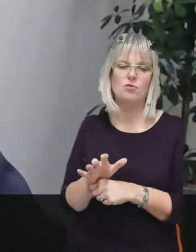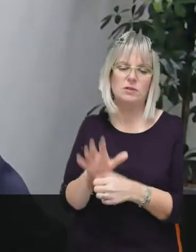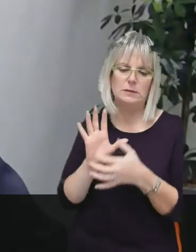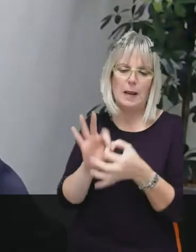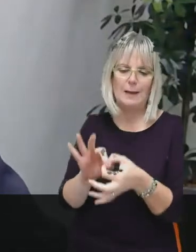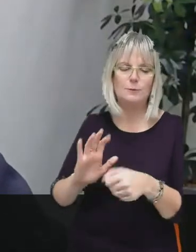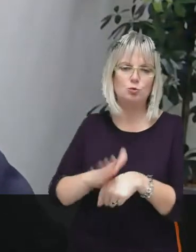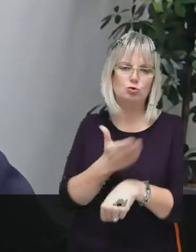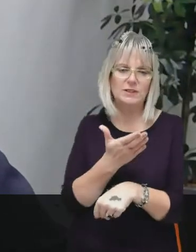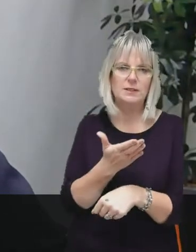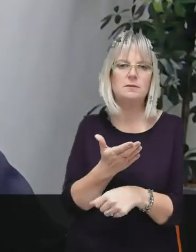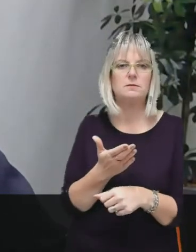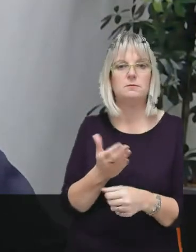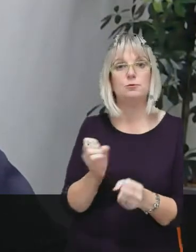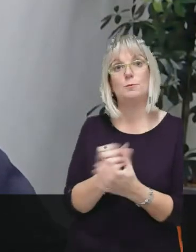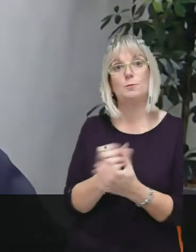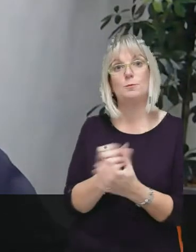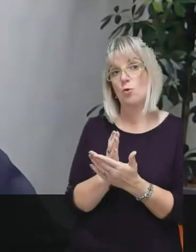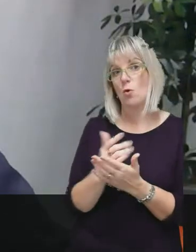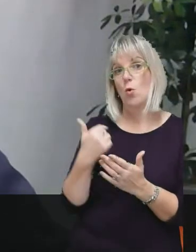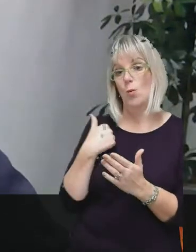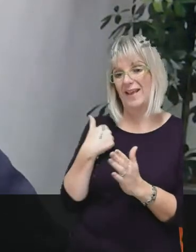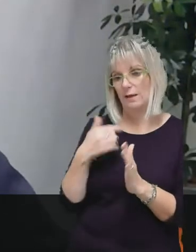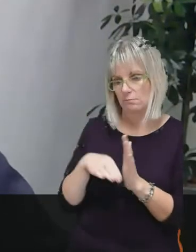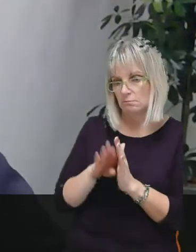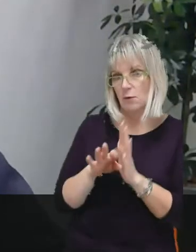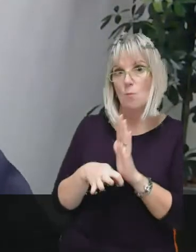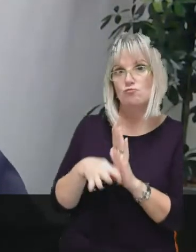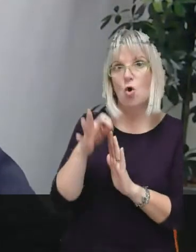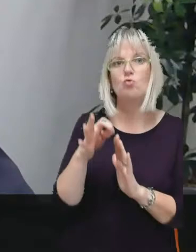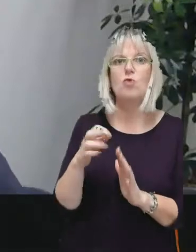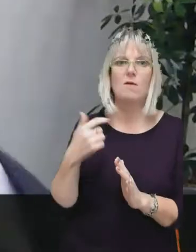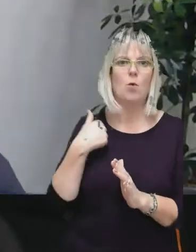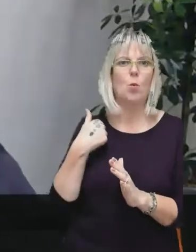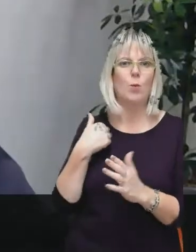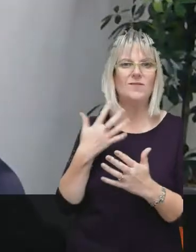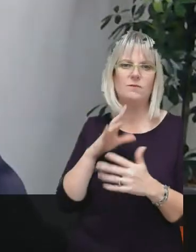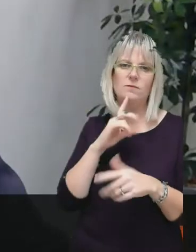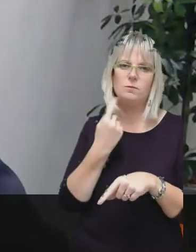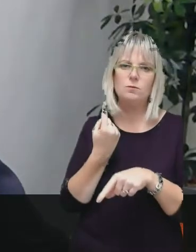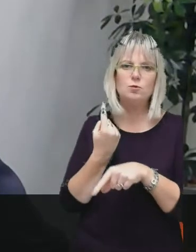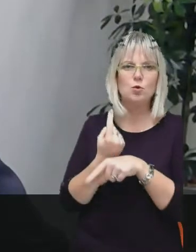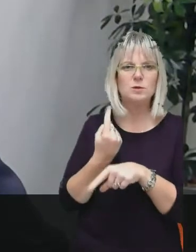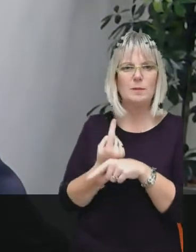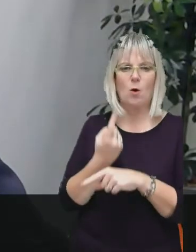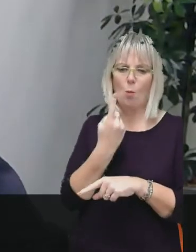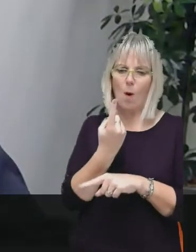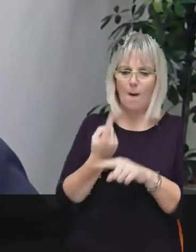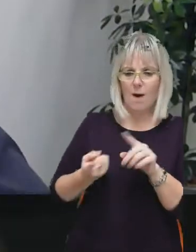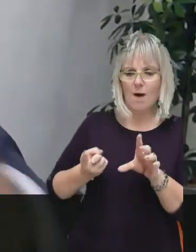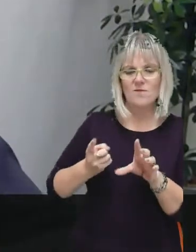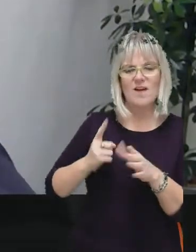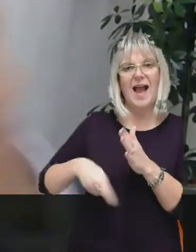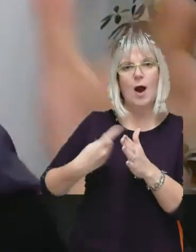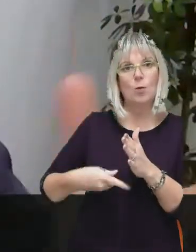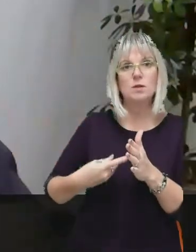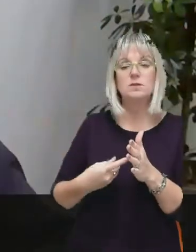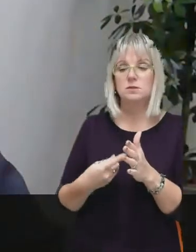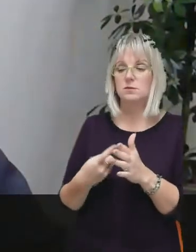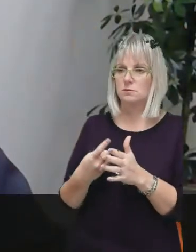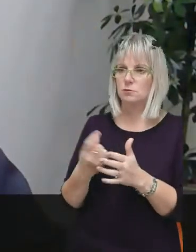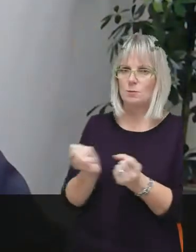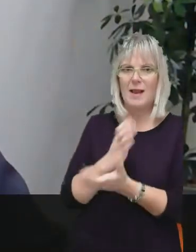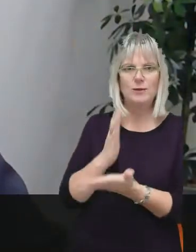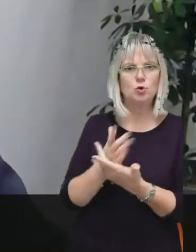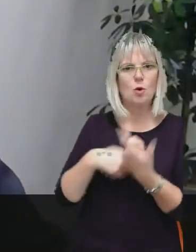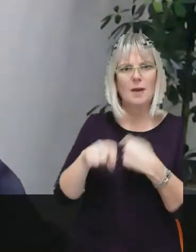on some of the things that we've talked about over the course of the last hour and a half to make them permanent going forward, how we make sure our high streets are vibrant,